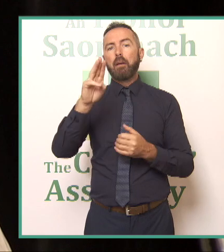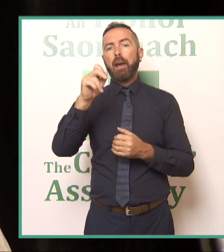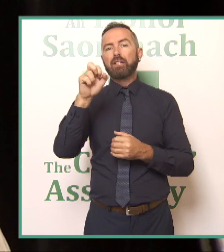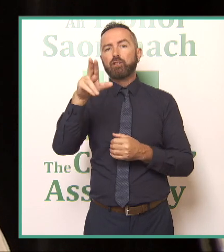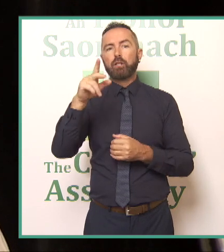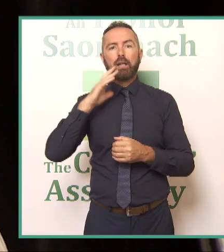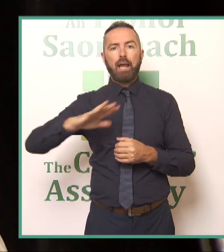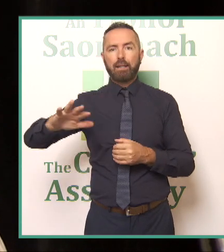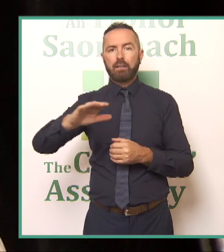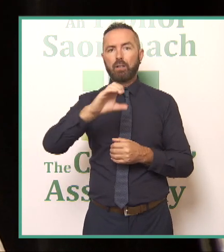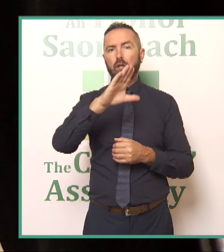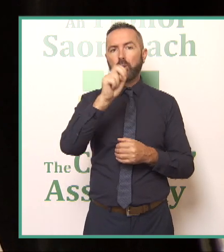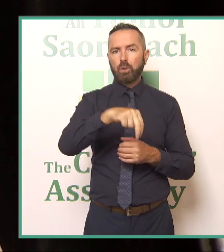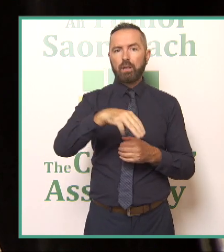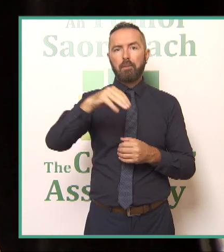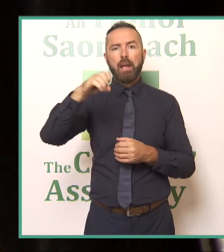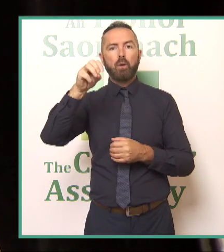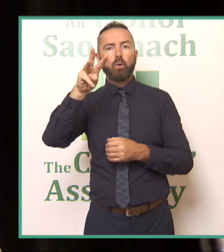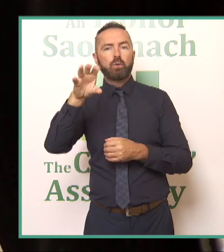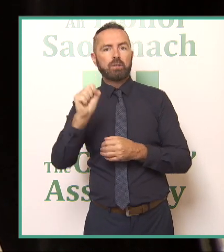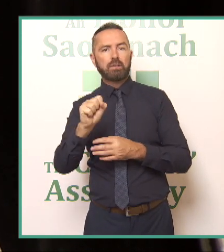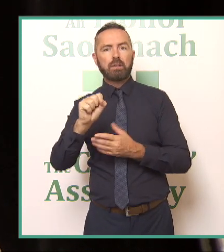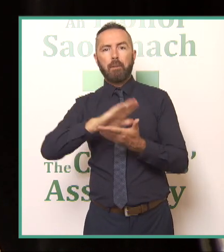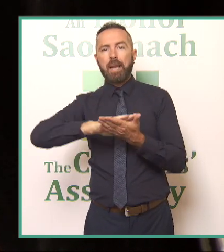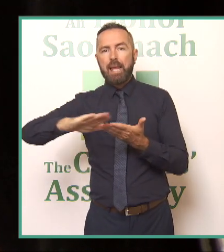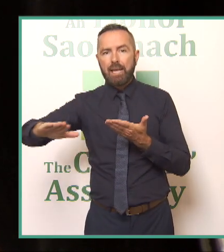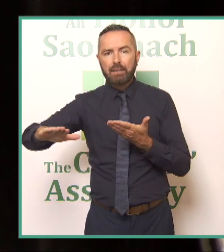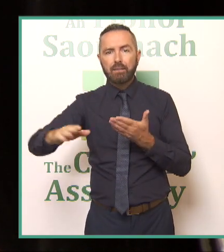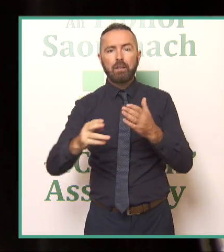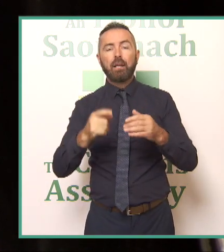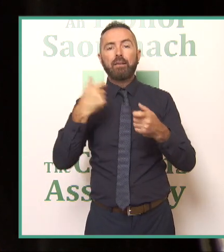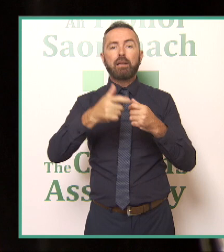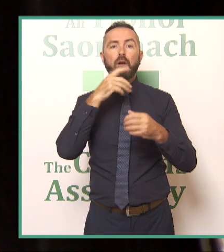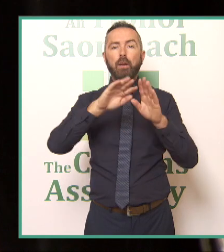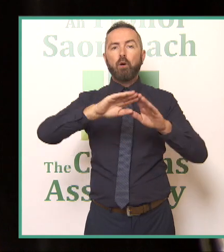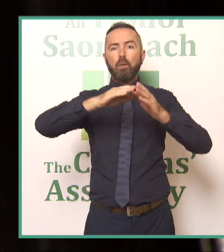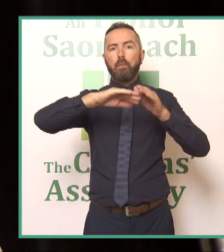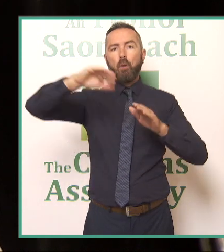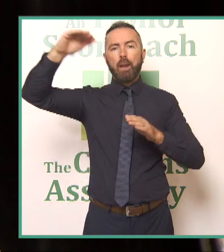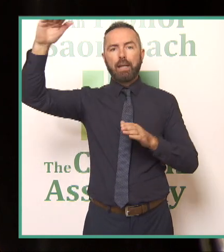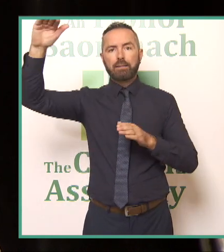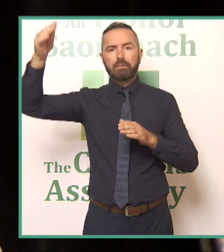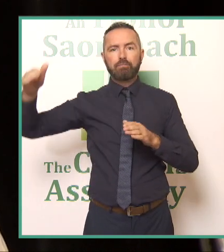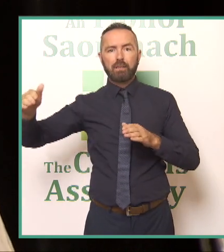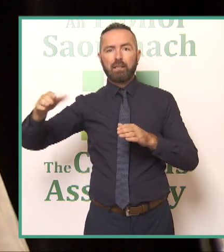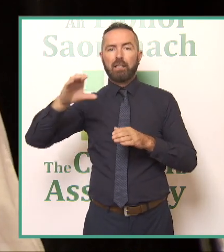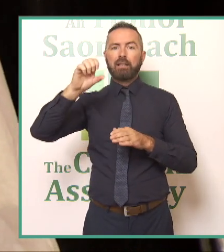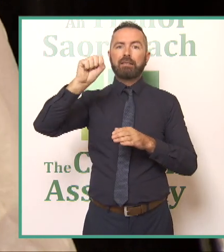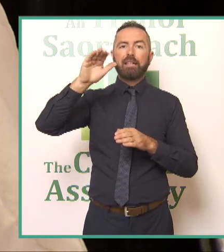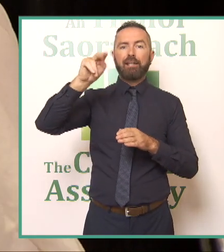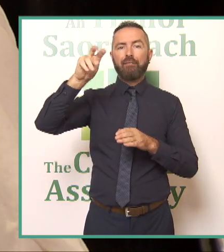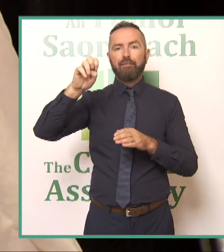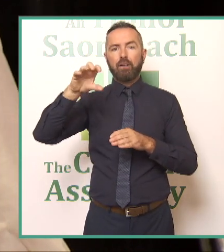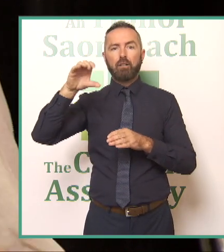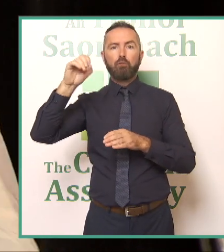your clunes, your meadows, your plains. They looked at uplands, your cruach, your drim, your slieve. They looked